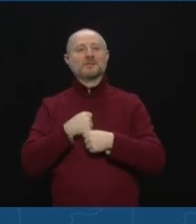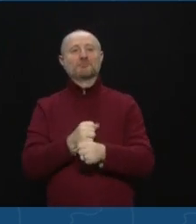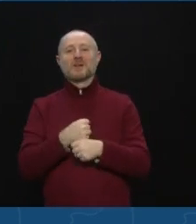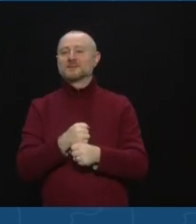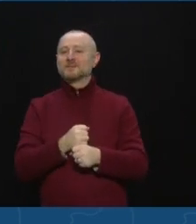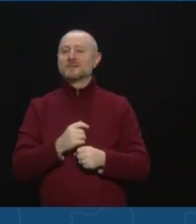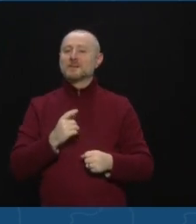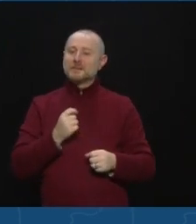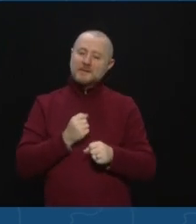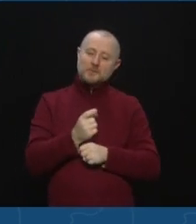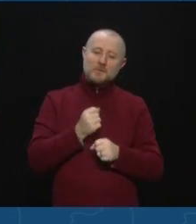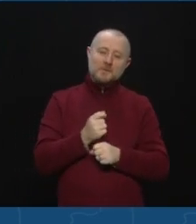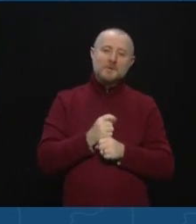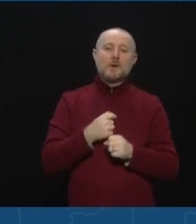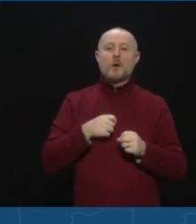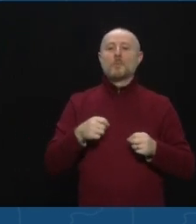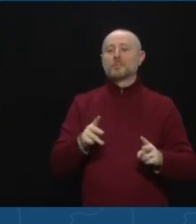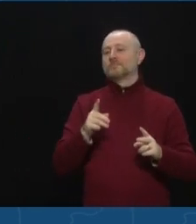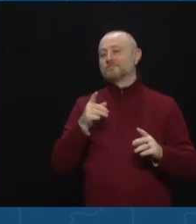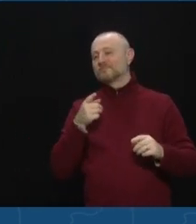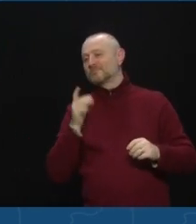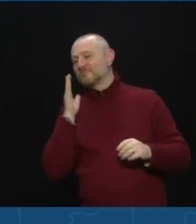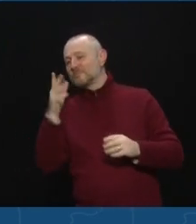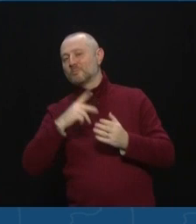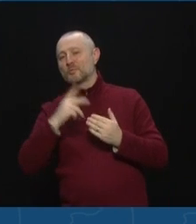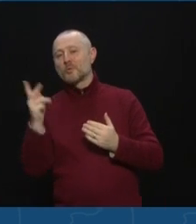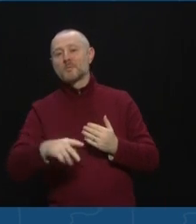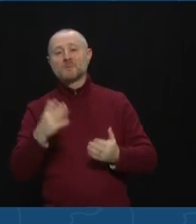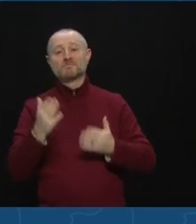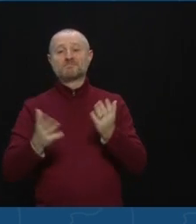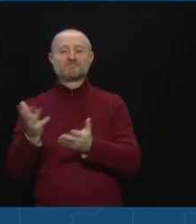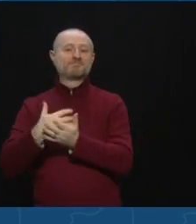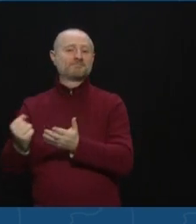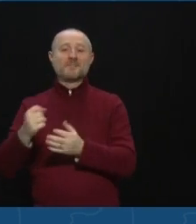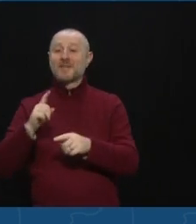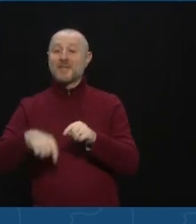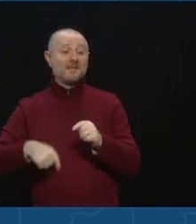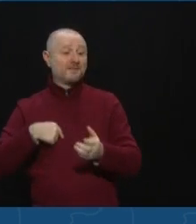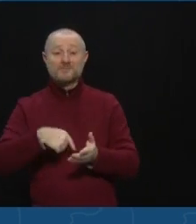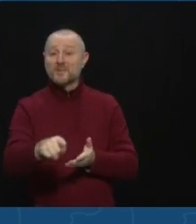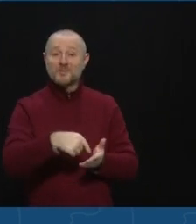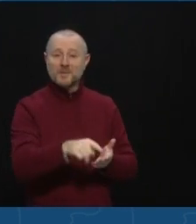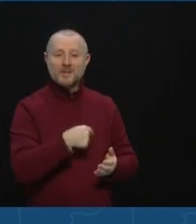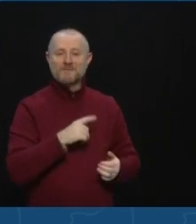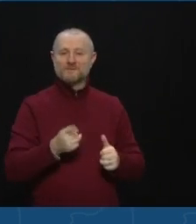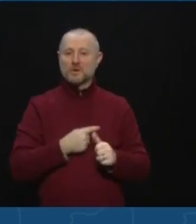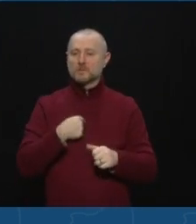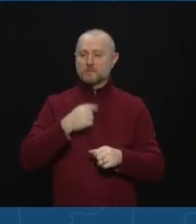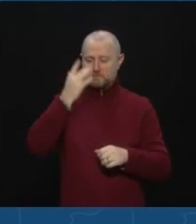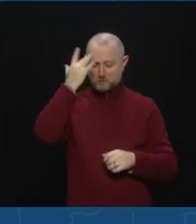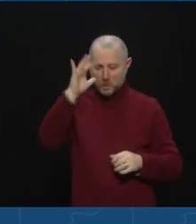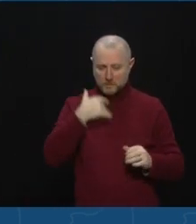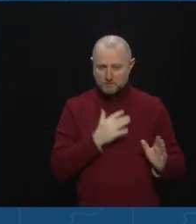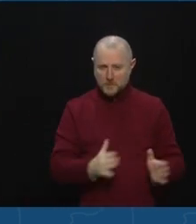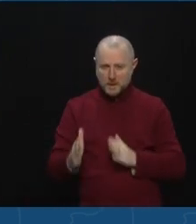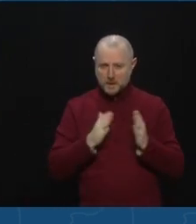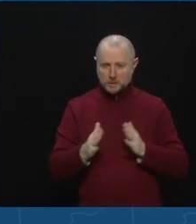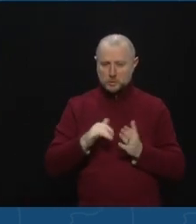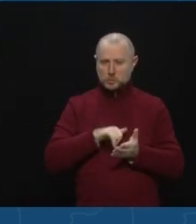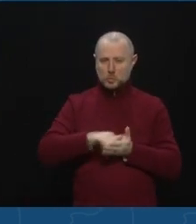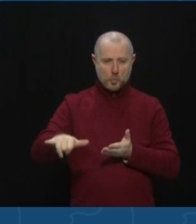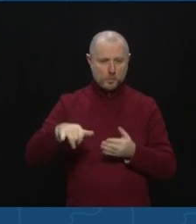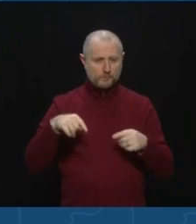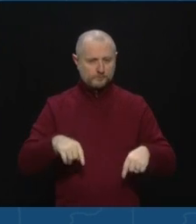expenses or new programs we can't pay for. So for the first time ever, with smart planning, New York will have no